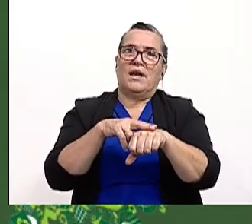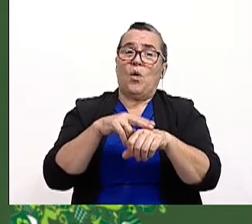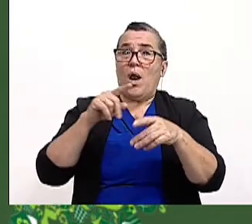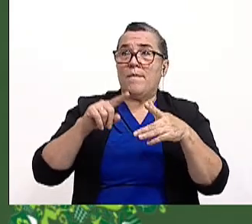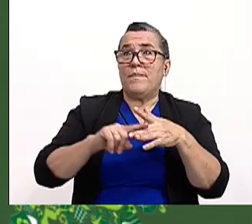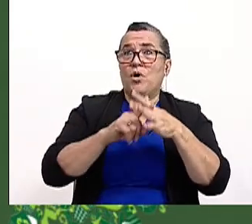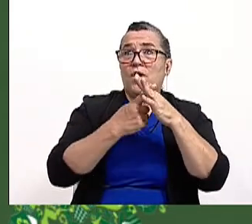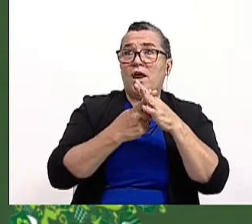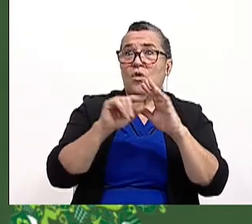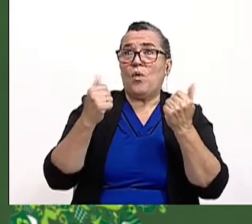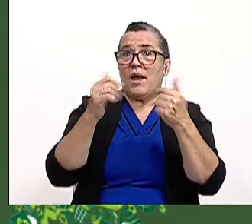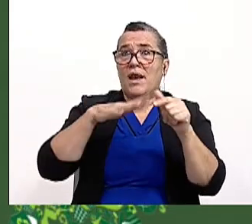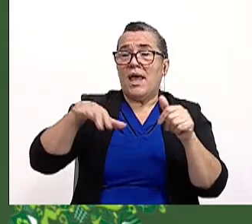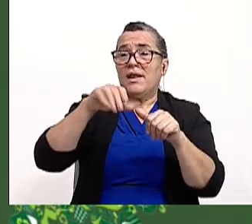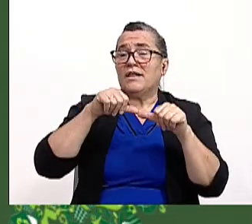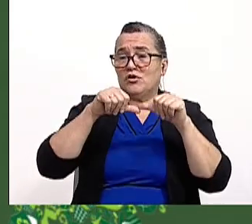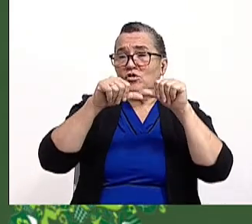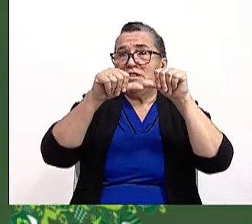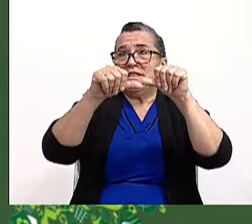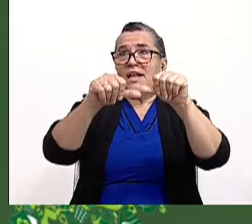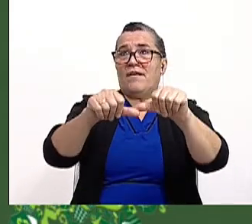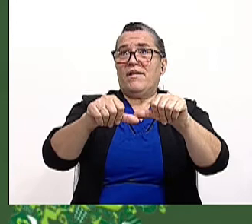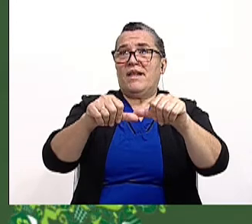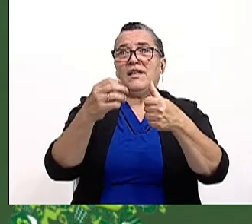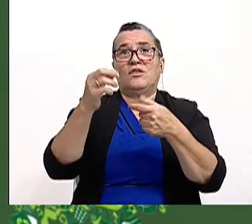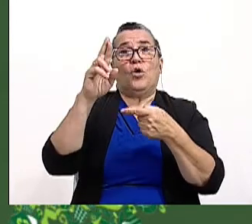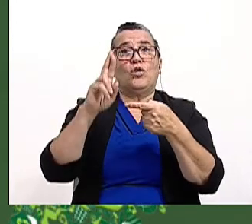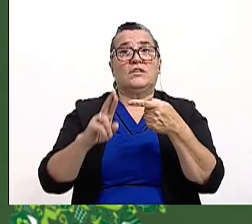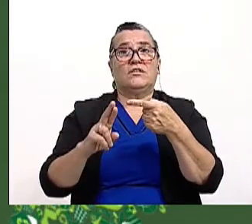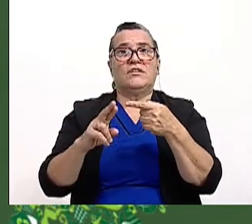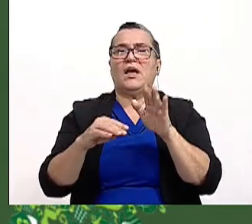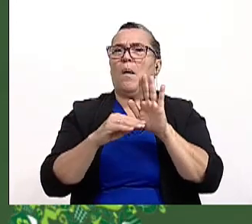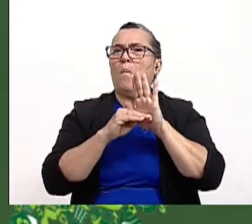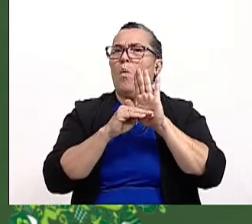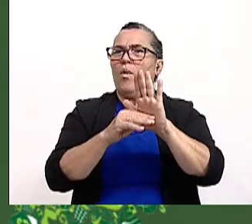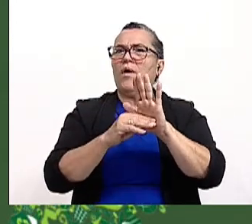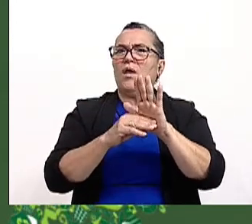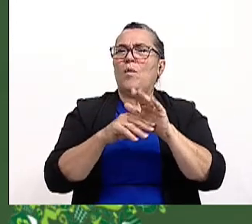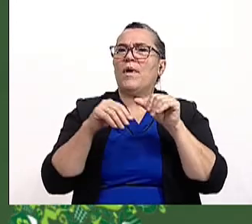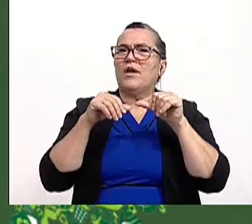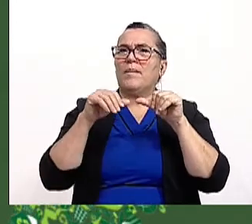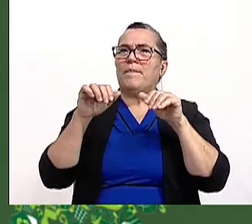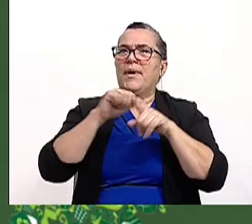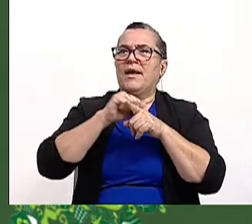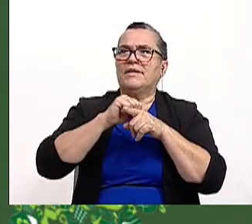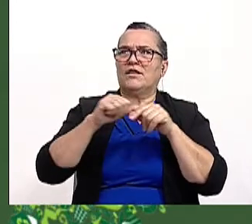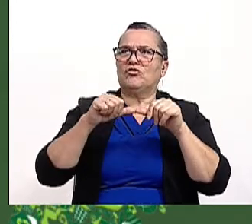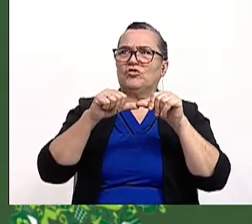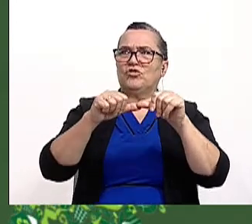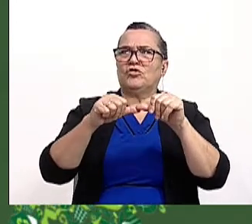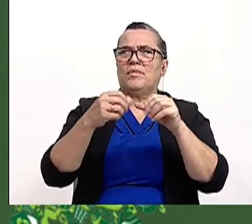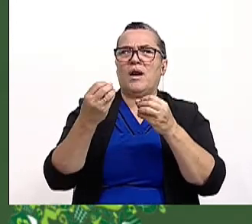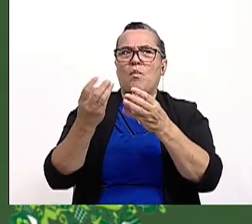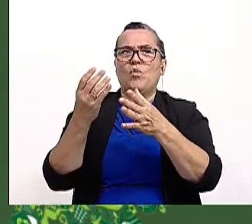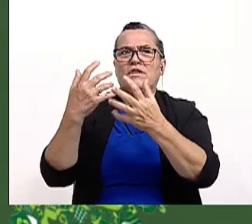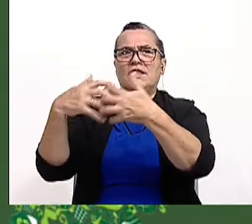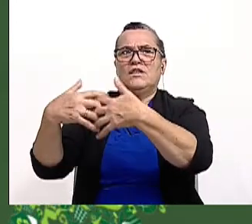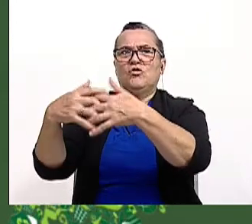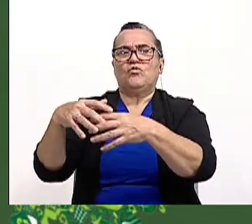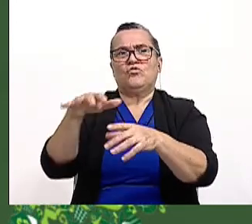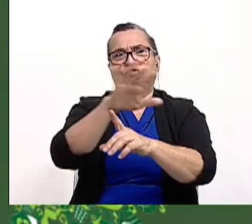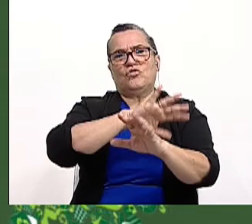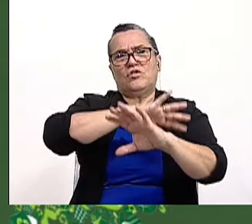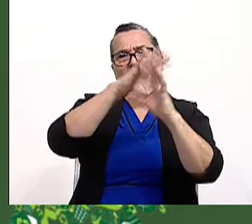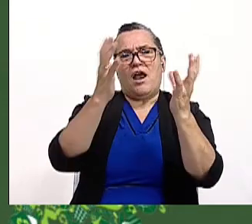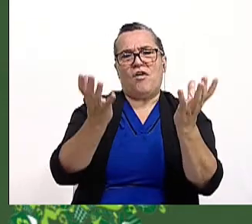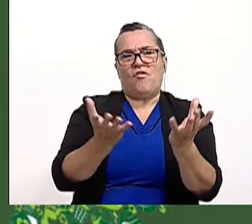the area of sustainability, Costa Rica is a model for sustainable practice for many industries